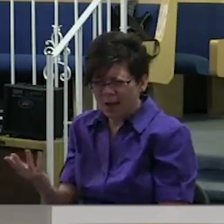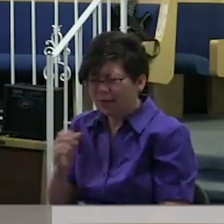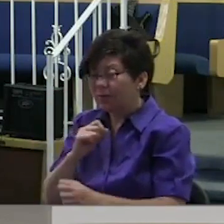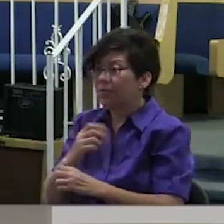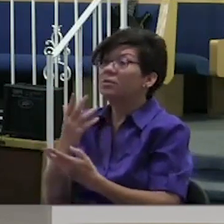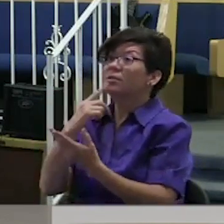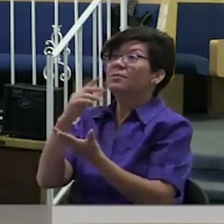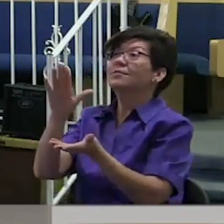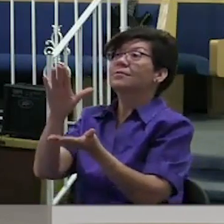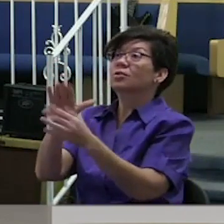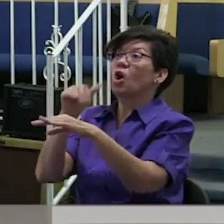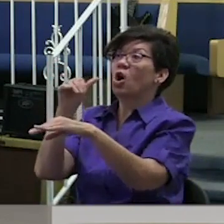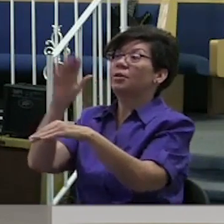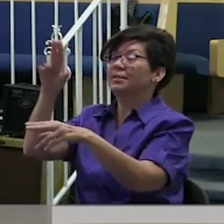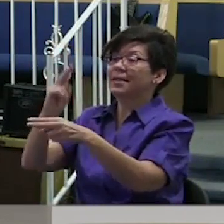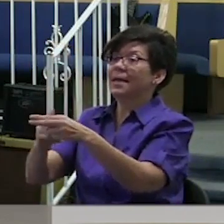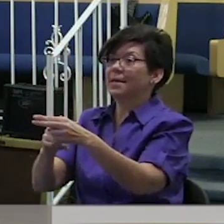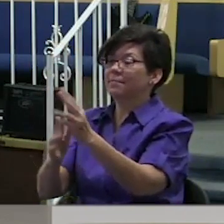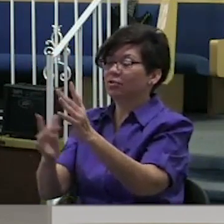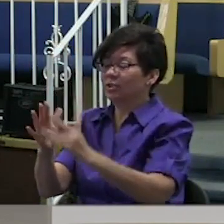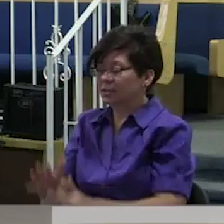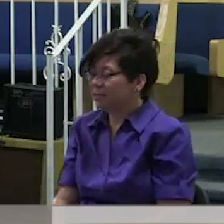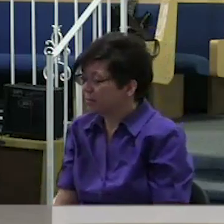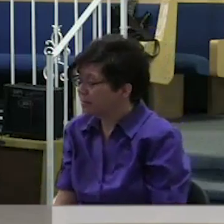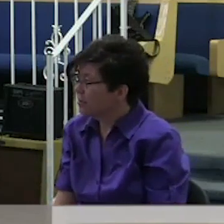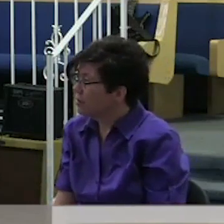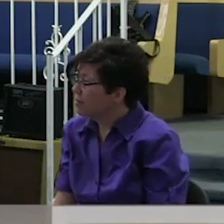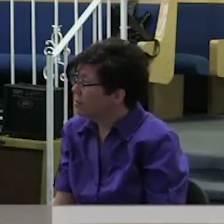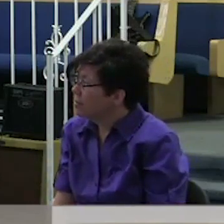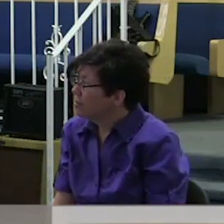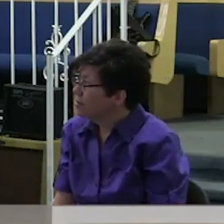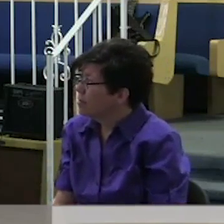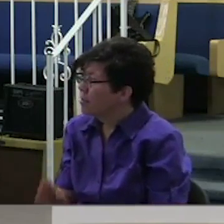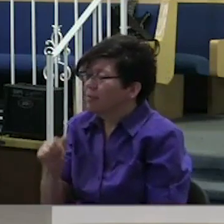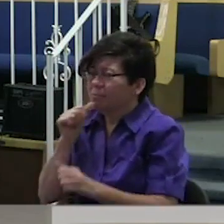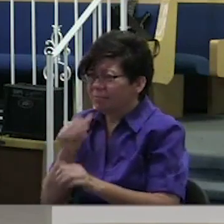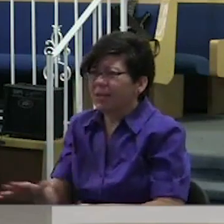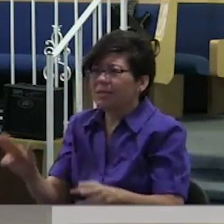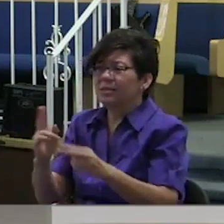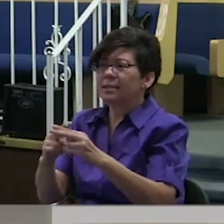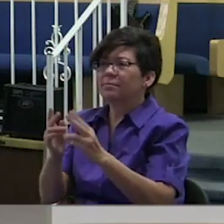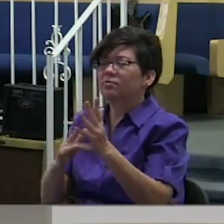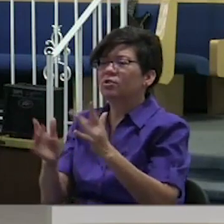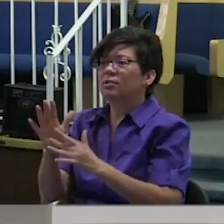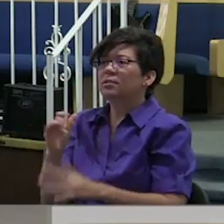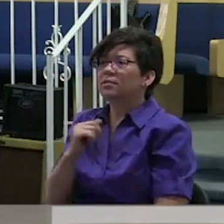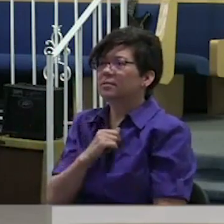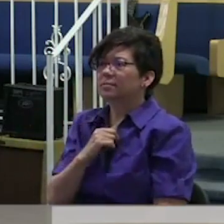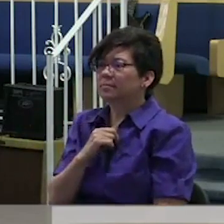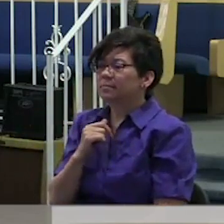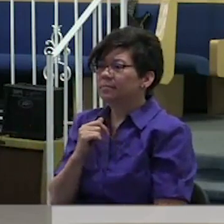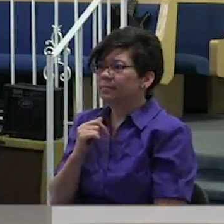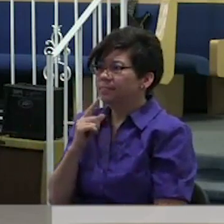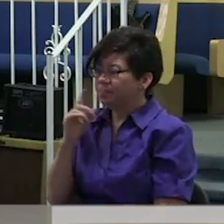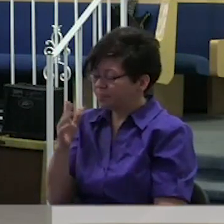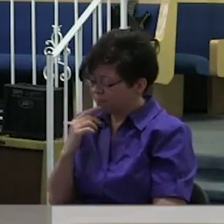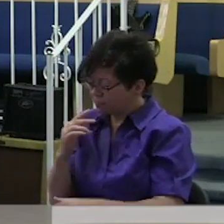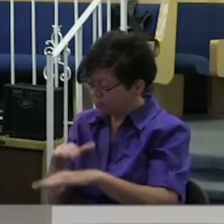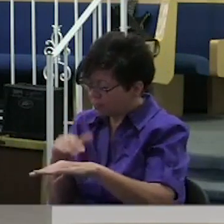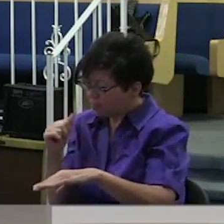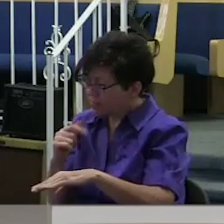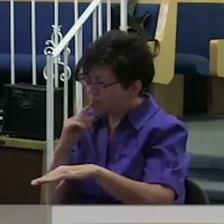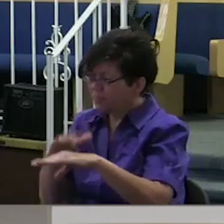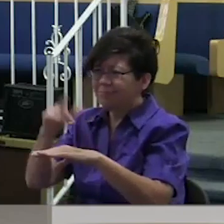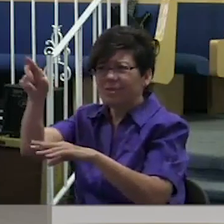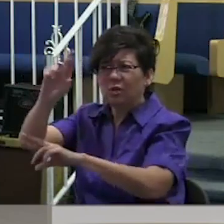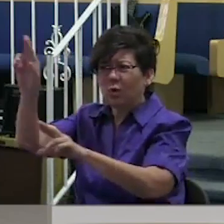and call out the name of Jesus. Oh, bless the name of Jesus. All you got to do is call him. He's pouring